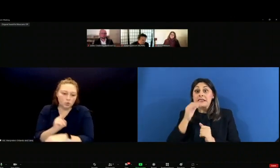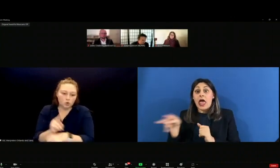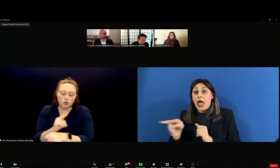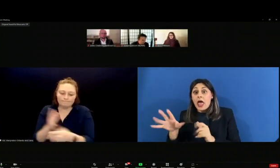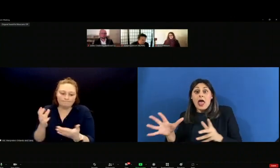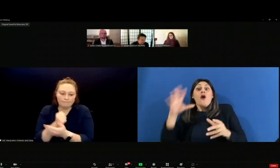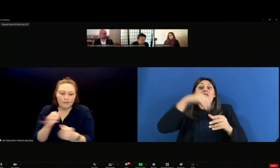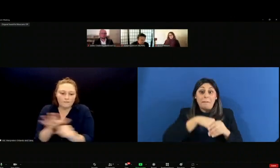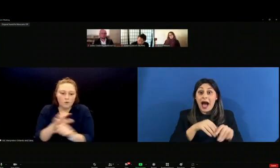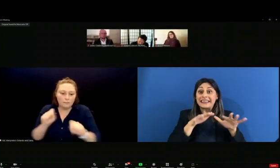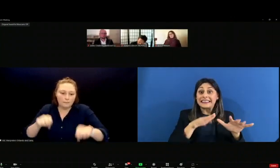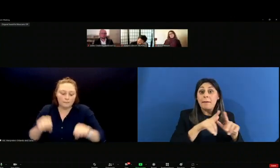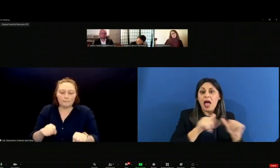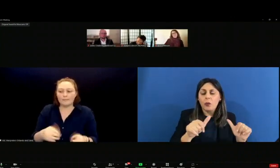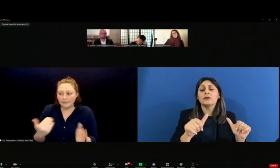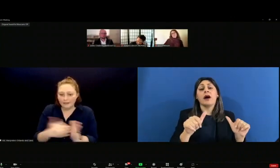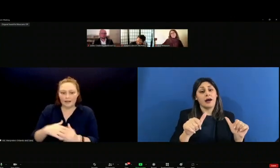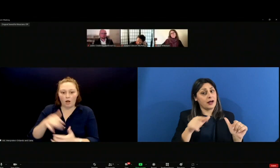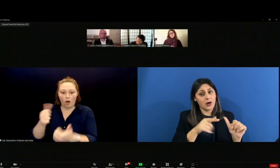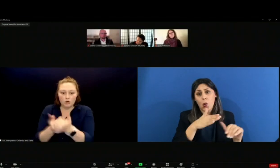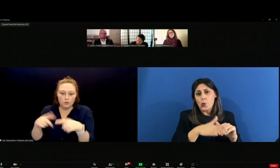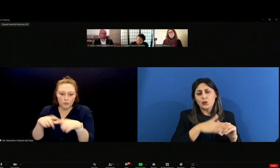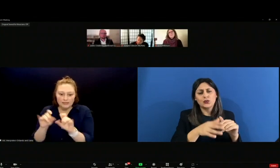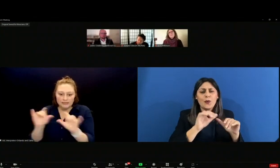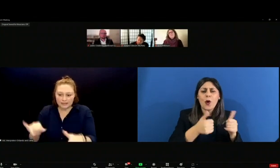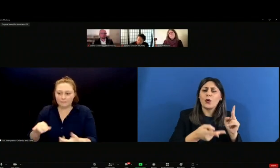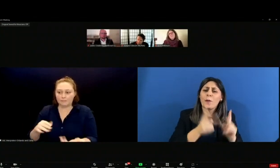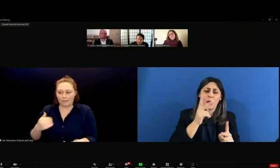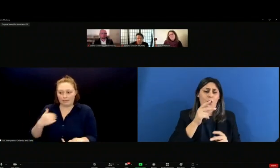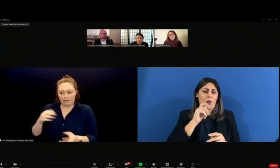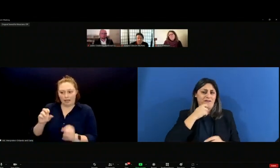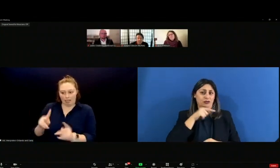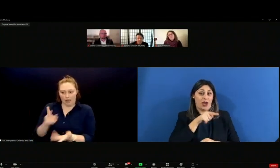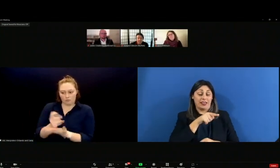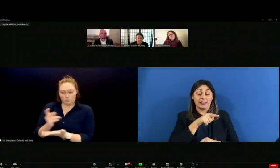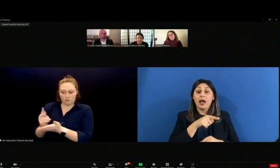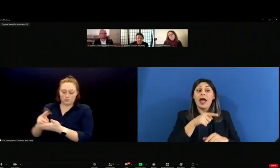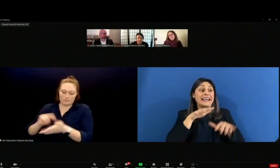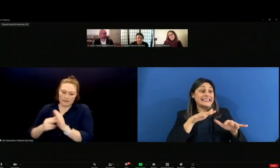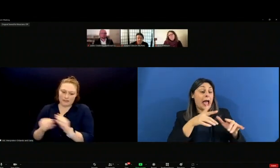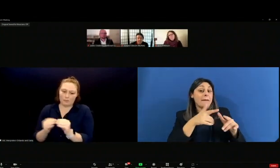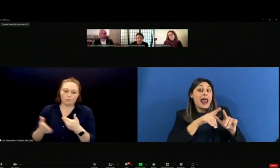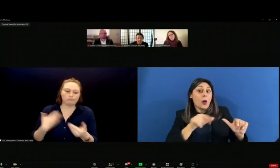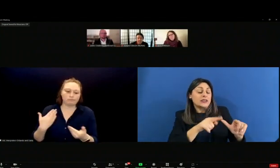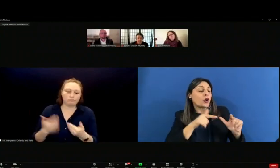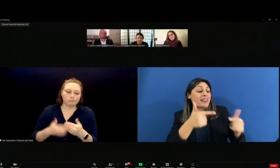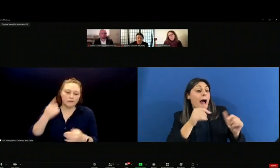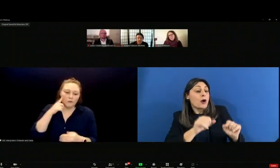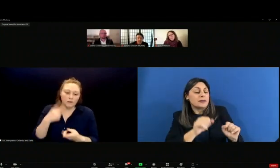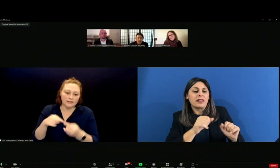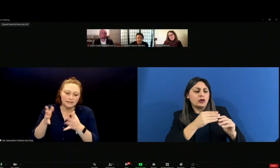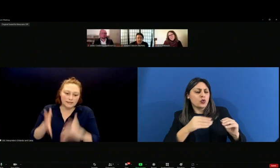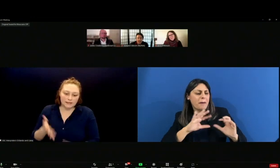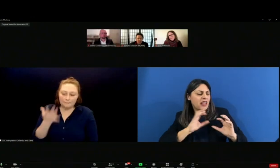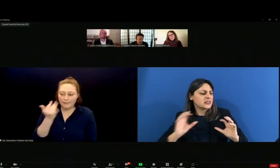is this linguistic system that allows using all of these tools, possibly also makes this task easier for the signers, considering that it is easier for